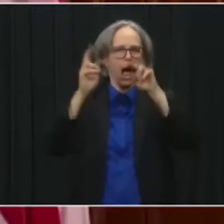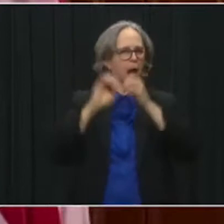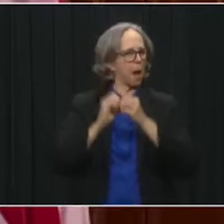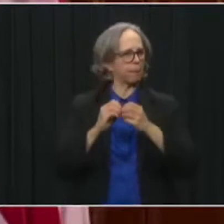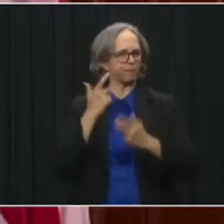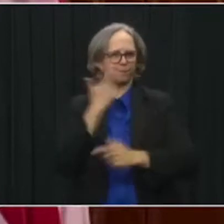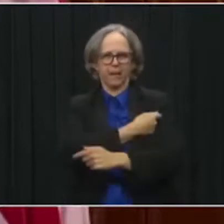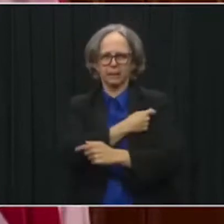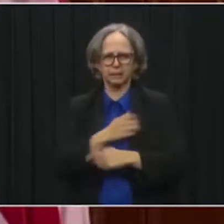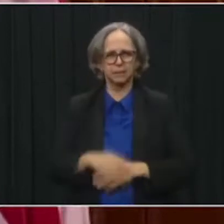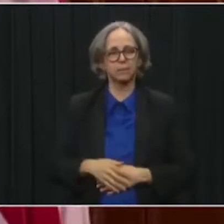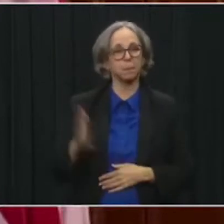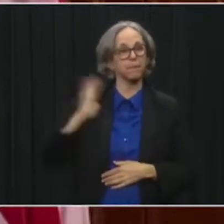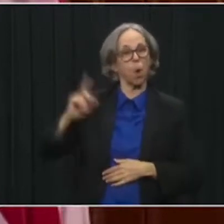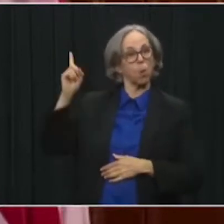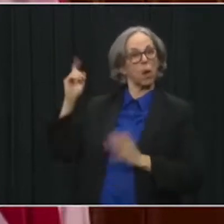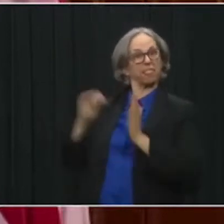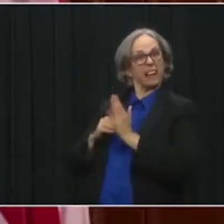1,183 to